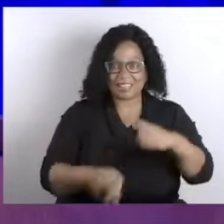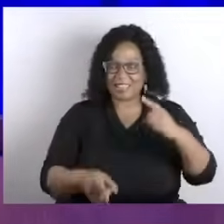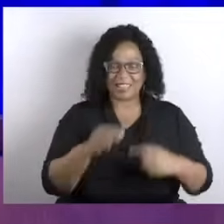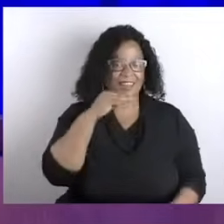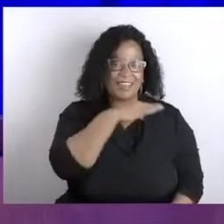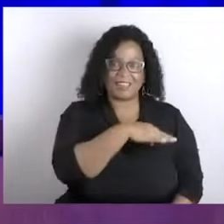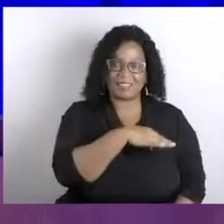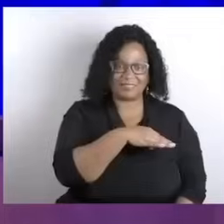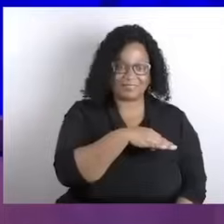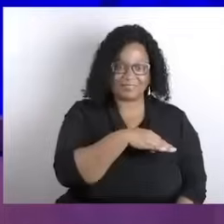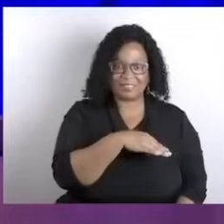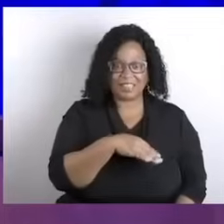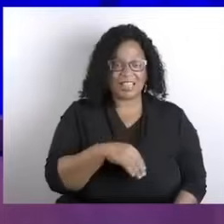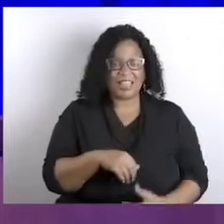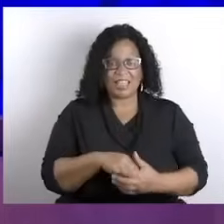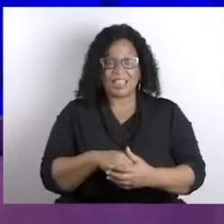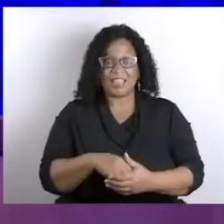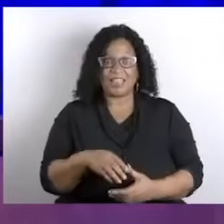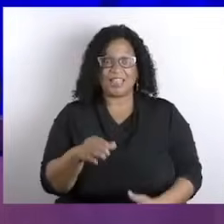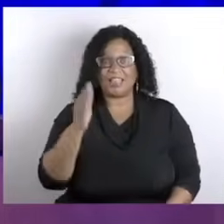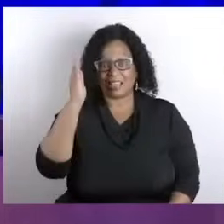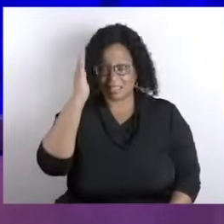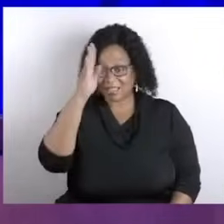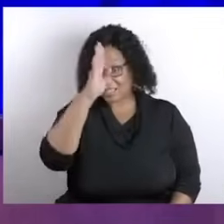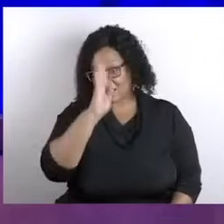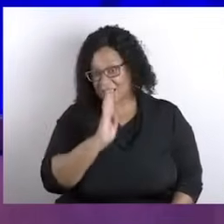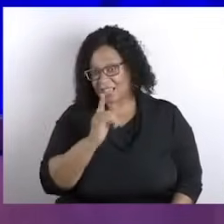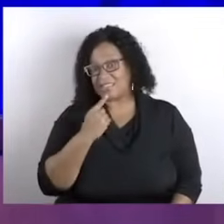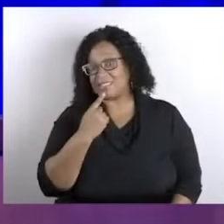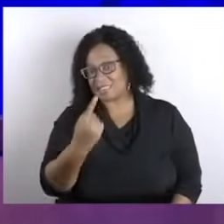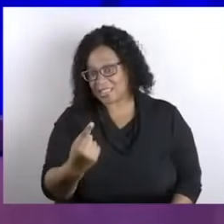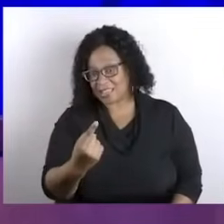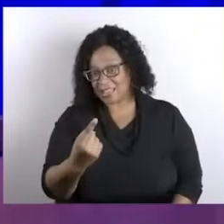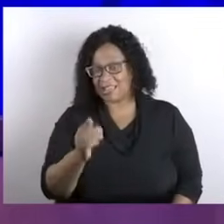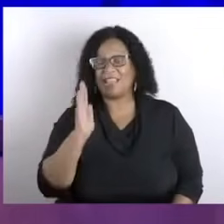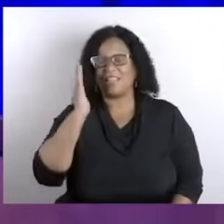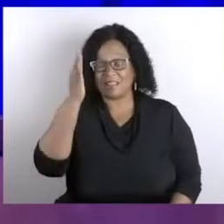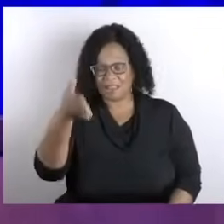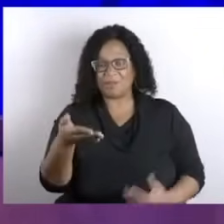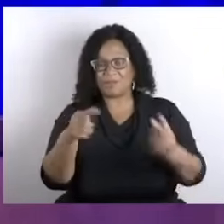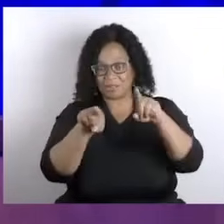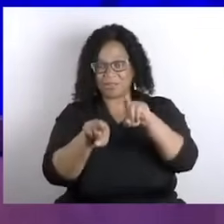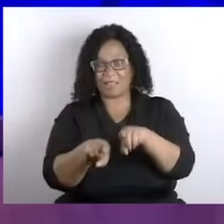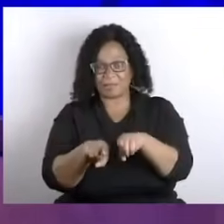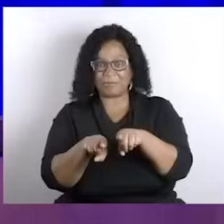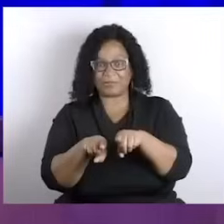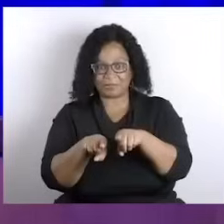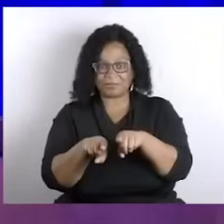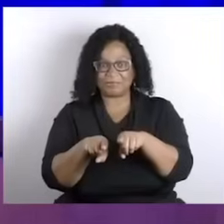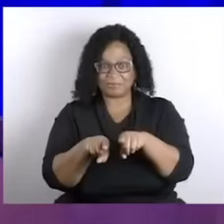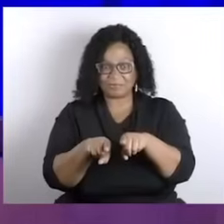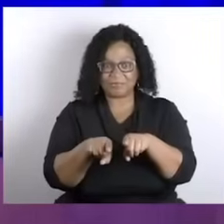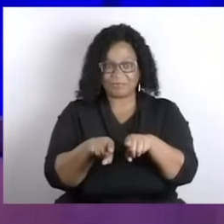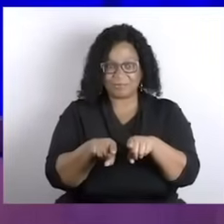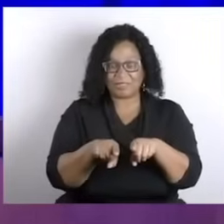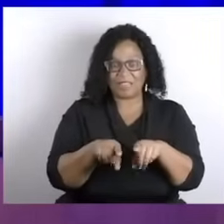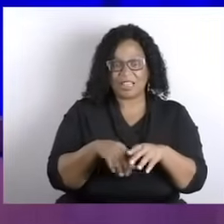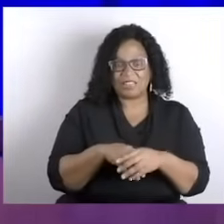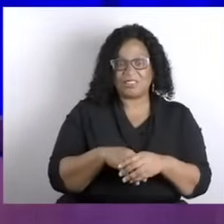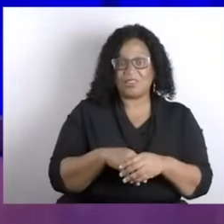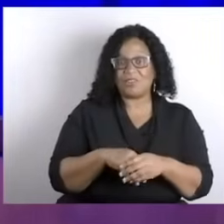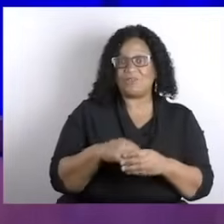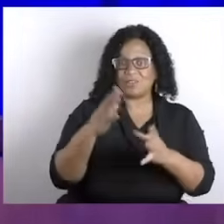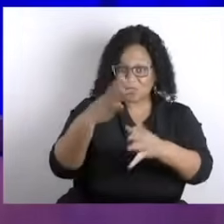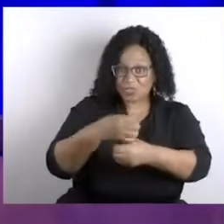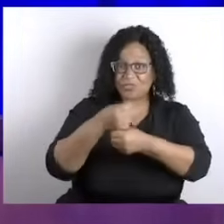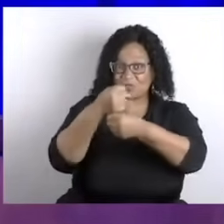that he should repent. If he said it, he will do just what he says. And if there's anybody standing on the